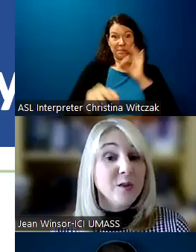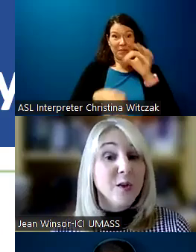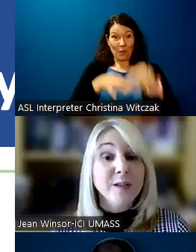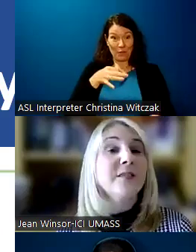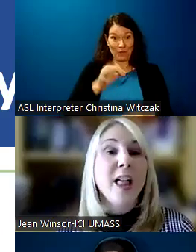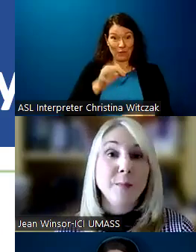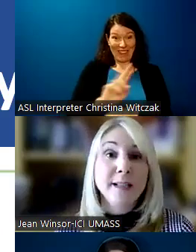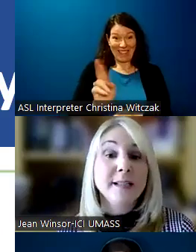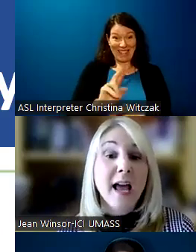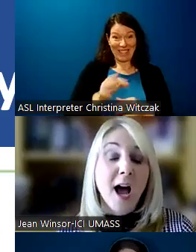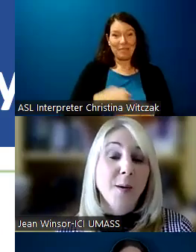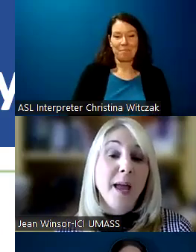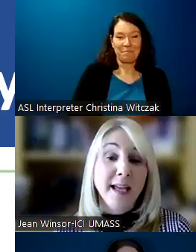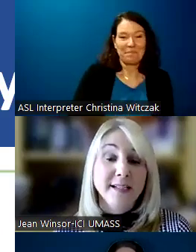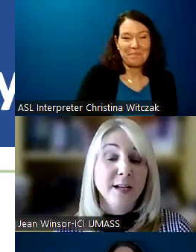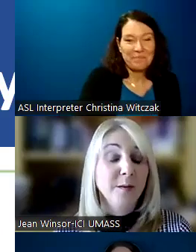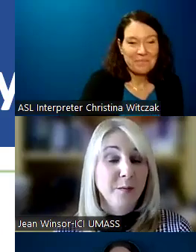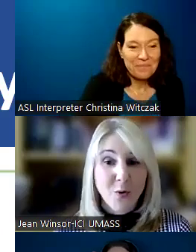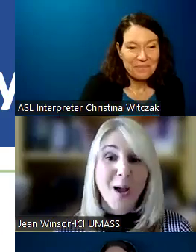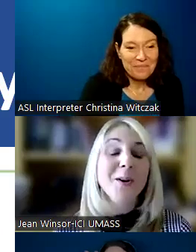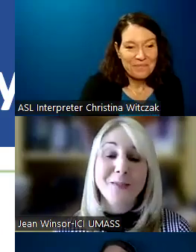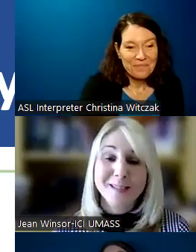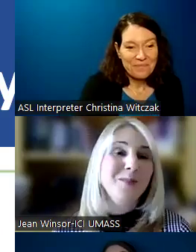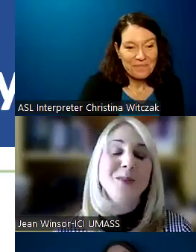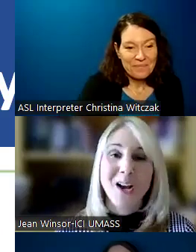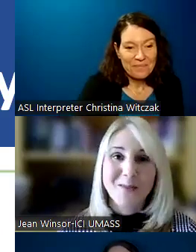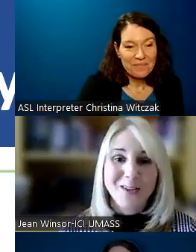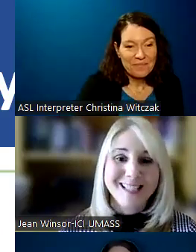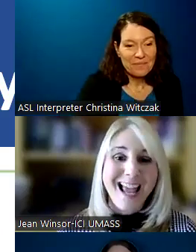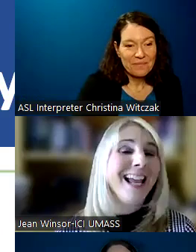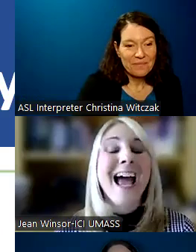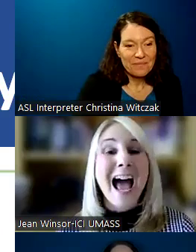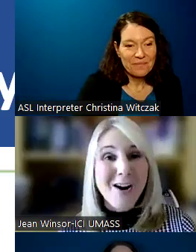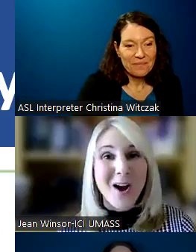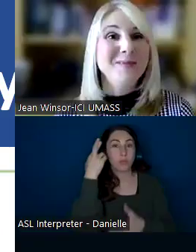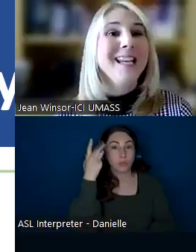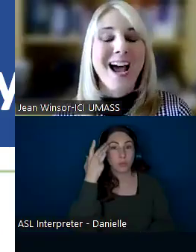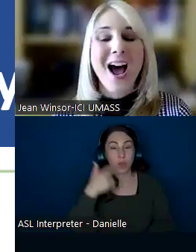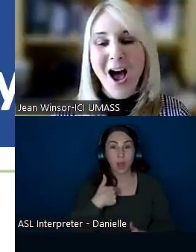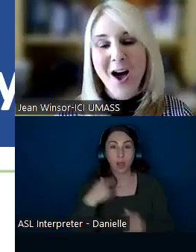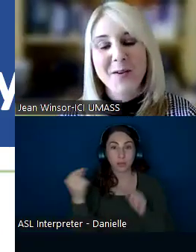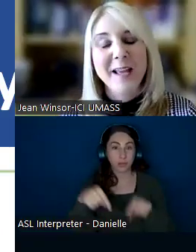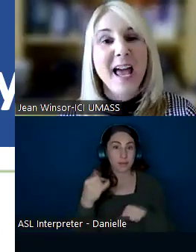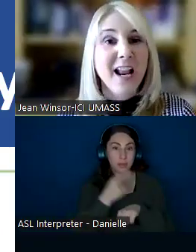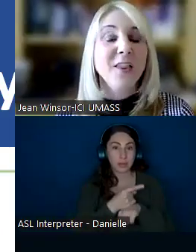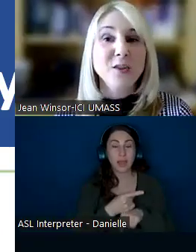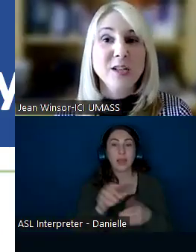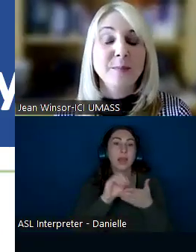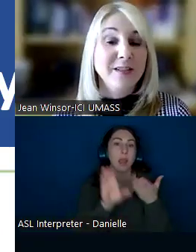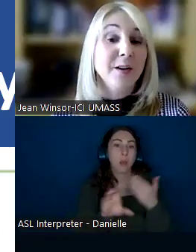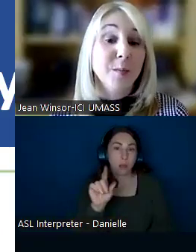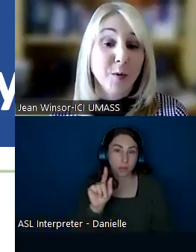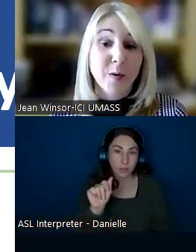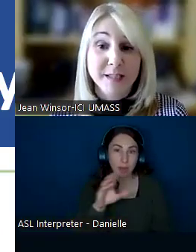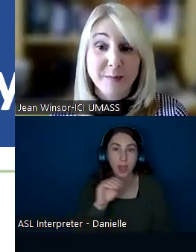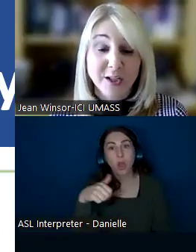innovative service development, and the primary reason I'm talking with you today, outcome data and other types